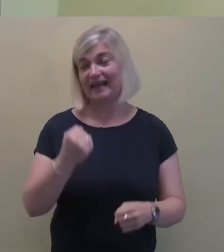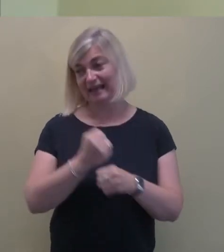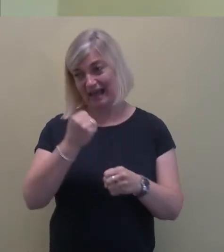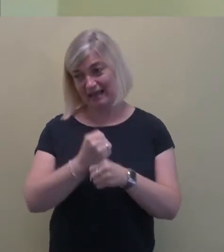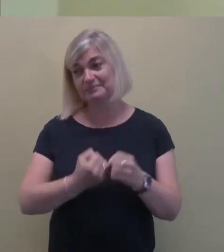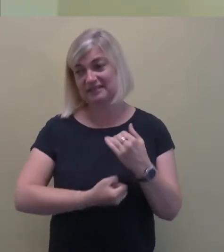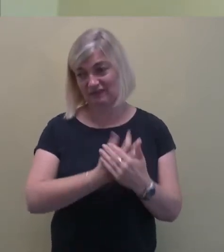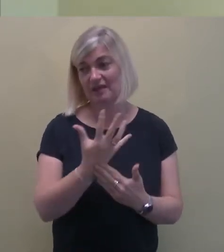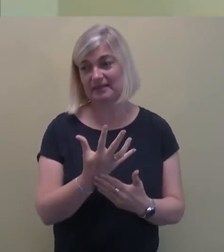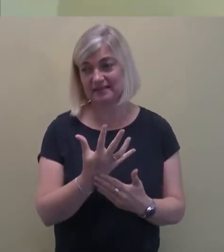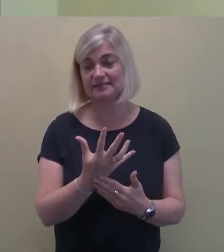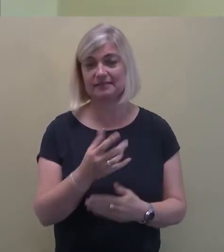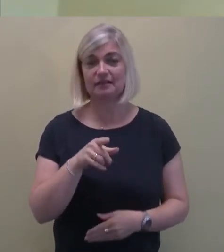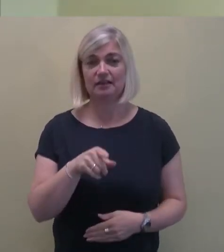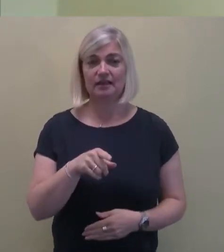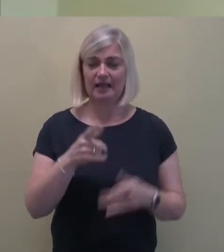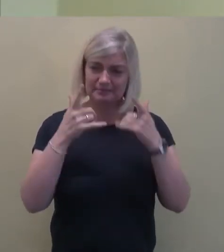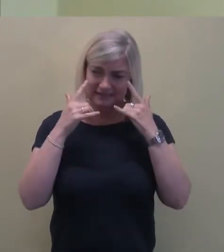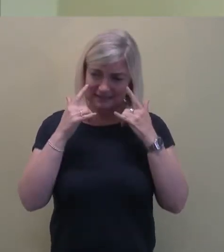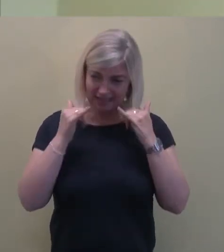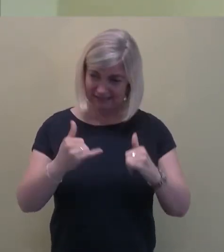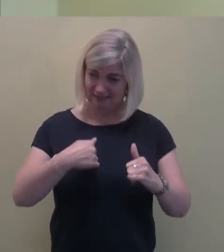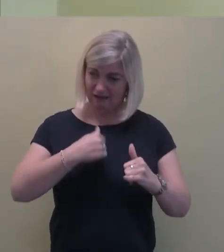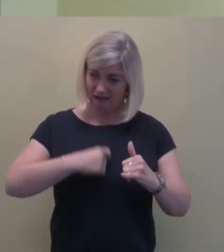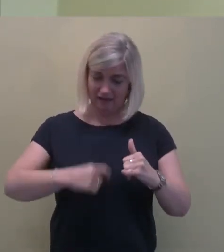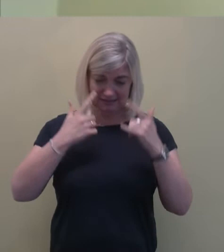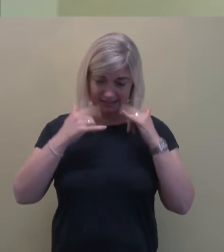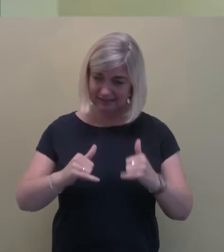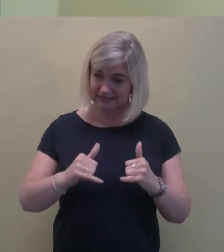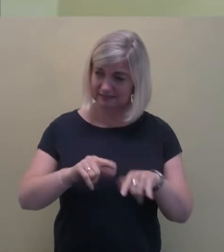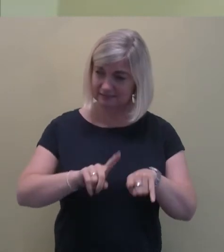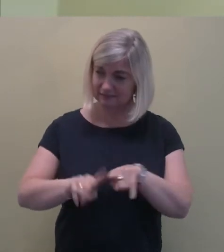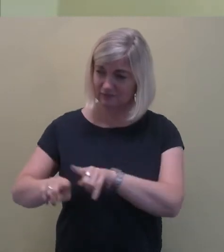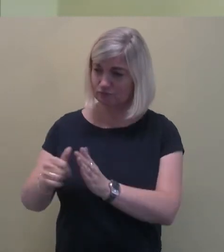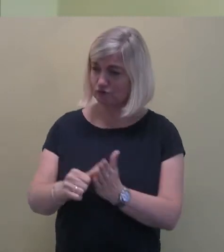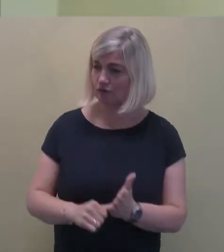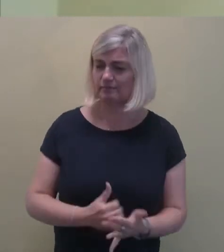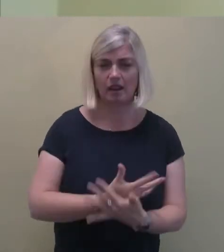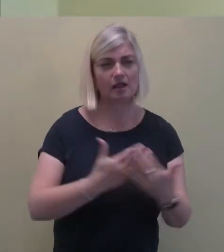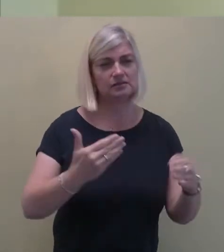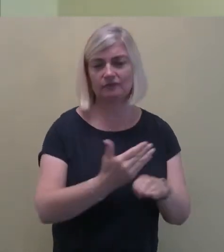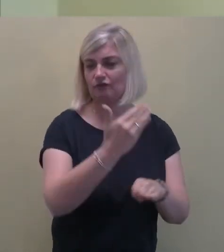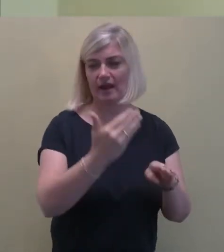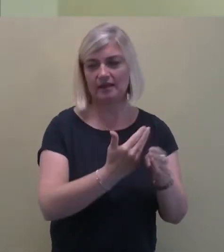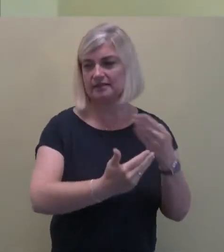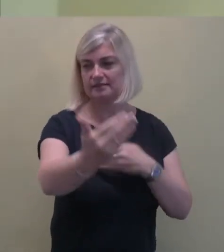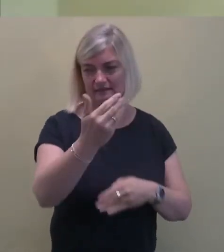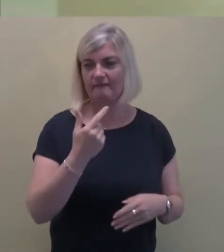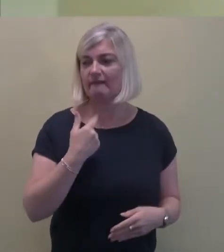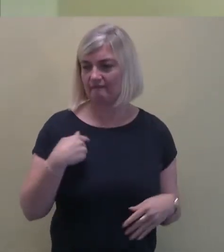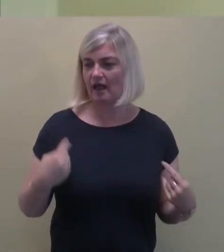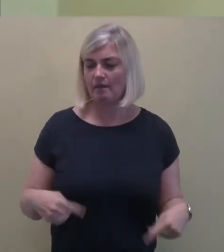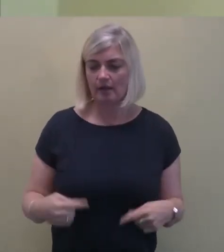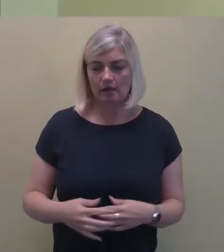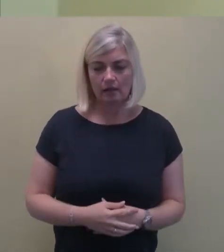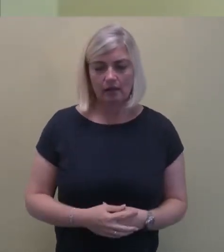classroom on one day, next day you do another 2 hours and so on. So it's 2 externally set exams and a project. Each of those 3 assessments are